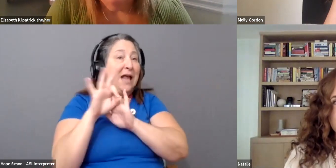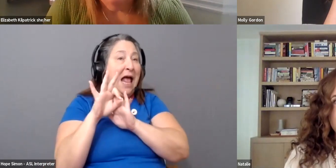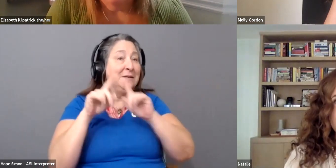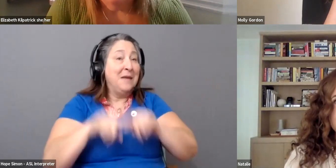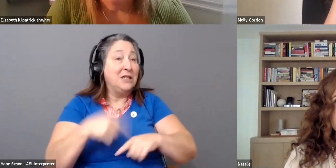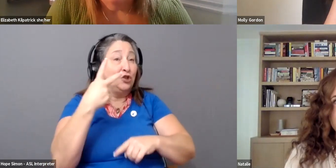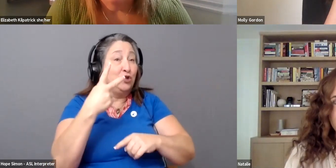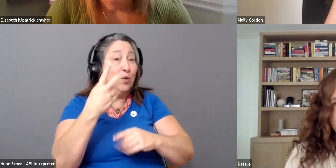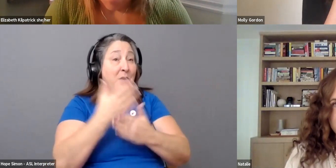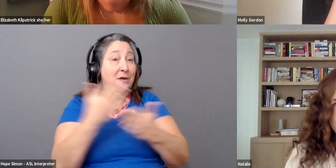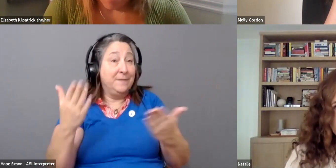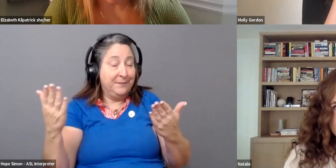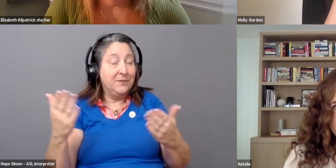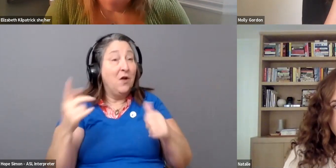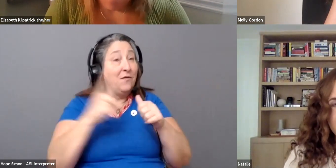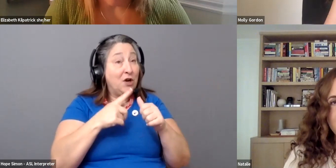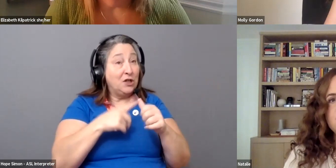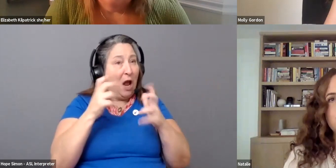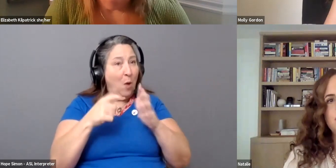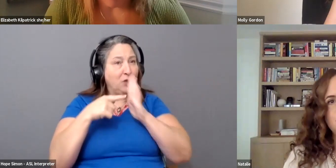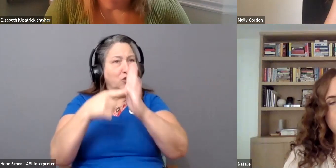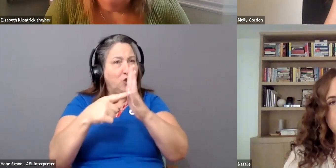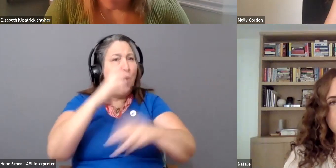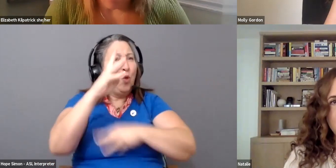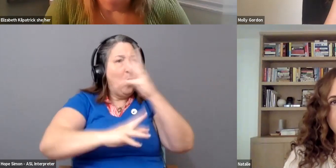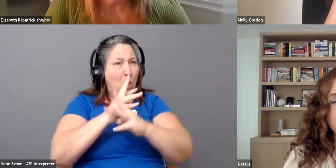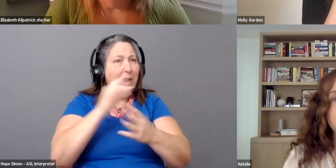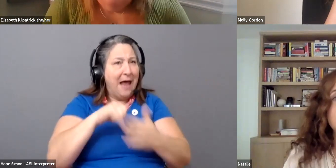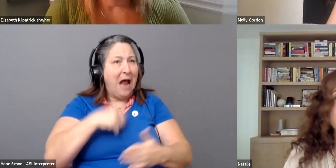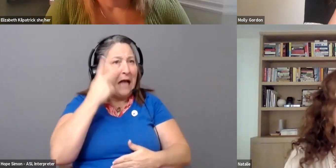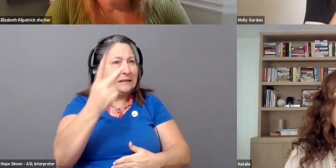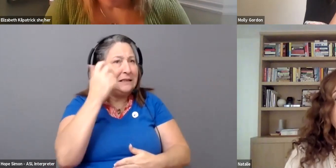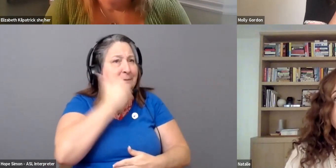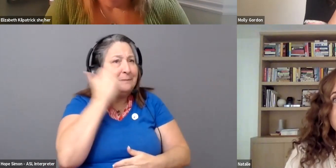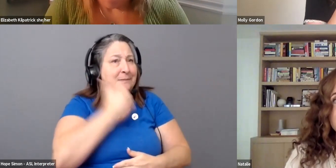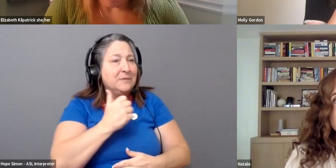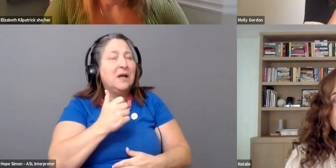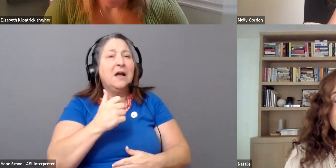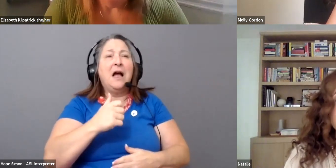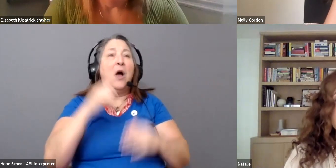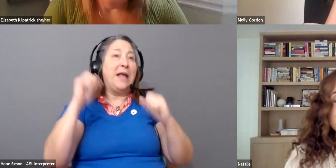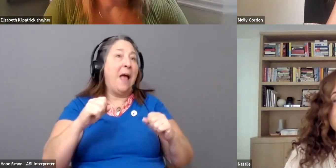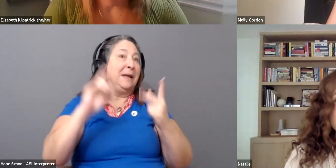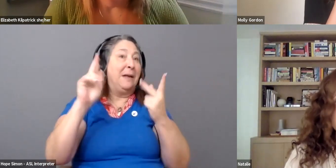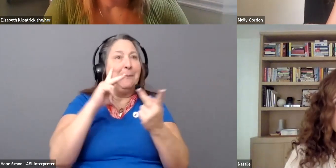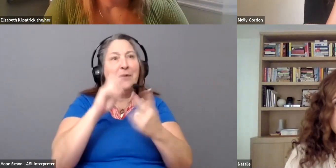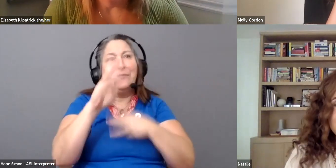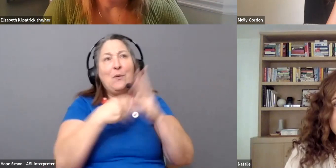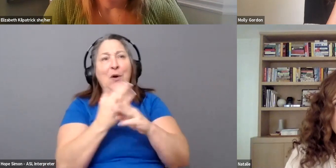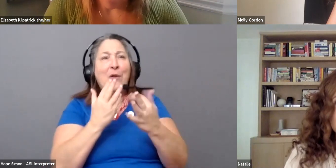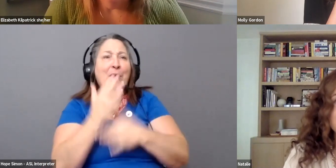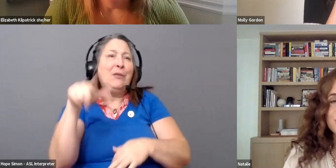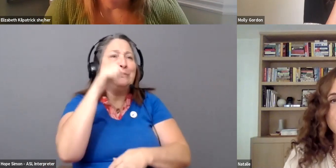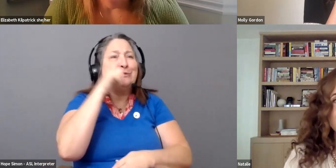world that I see reflected around me, and that's what I think we should have. I mean, sure, it can be an idealized world. Do these girls live in a